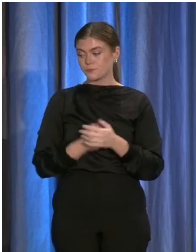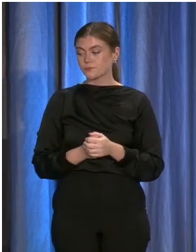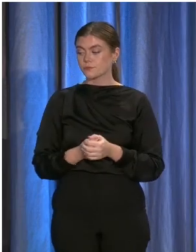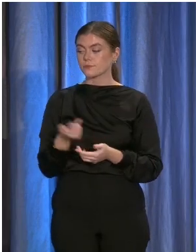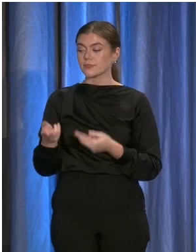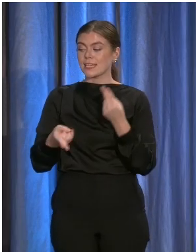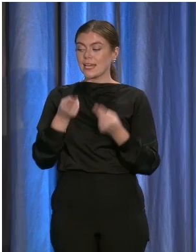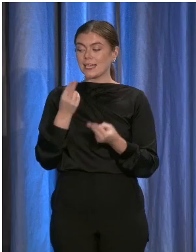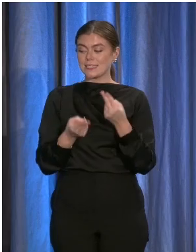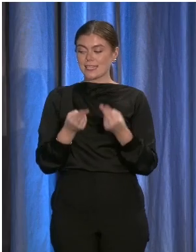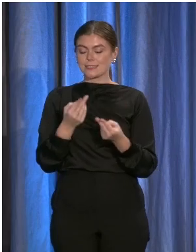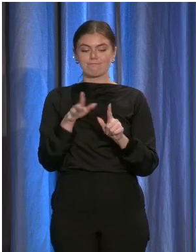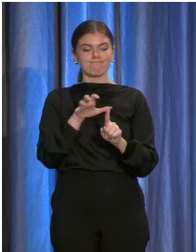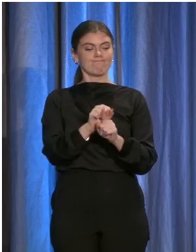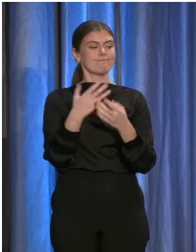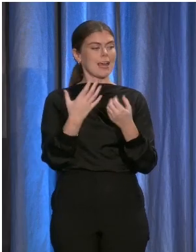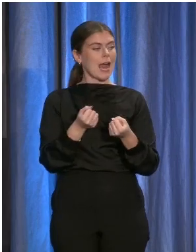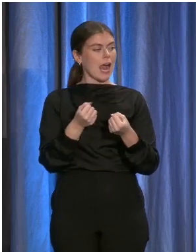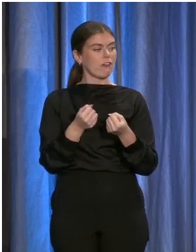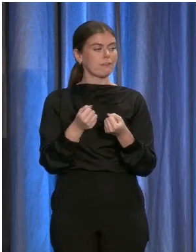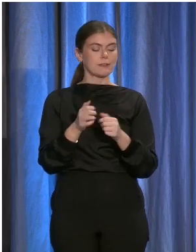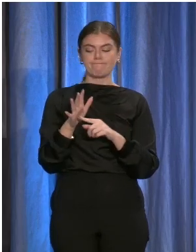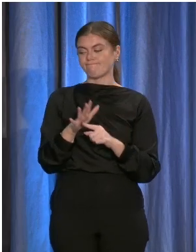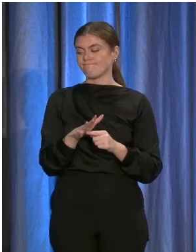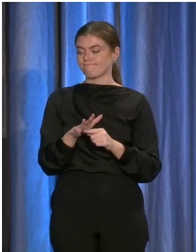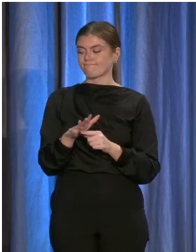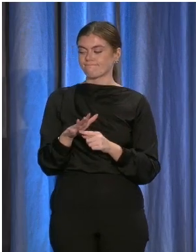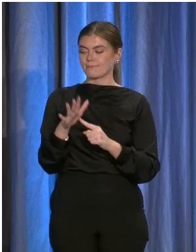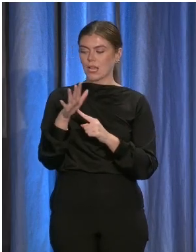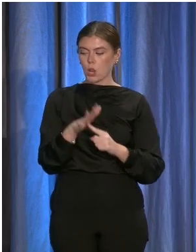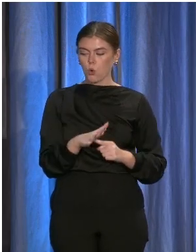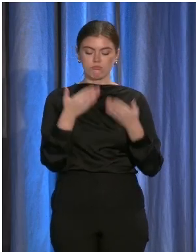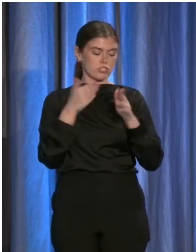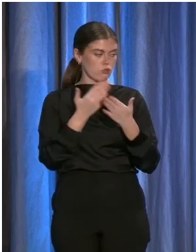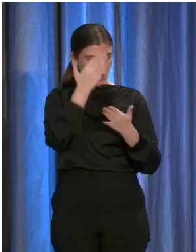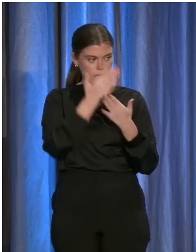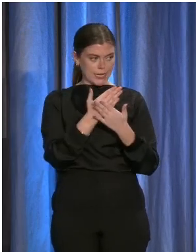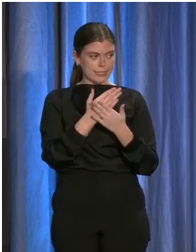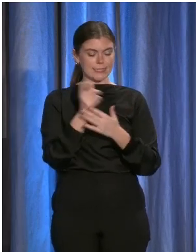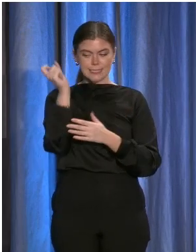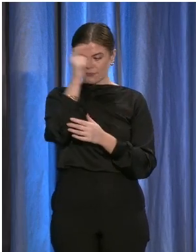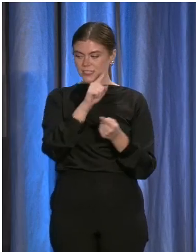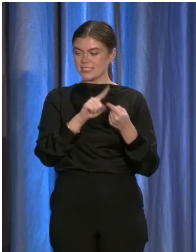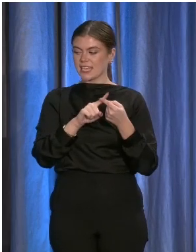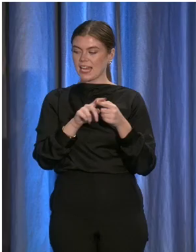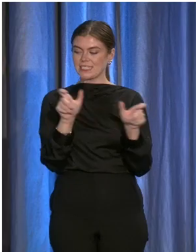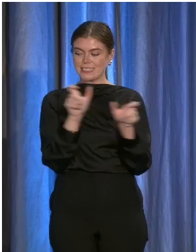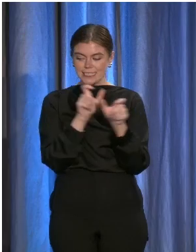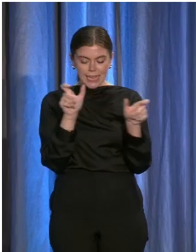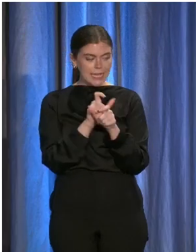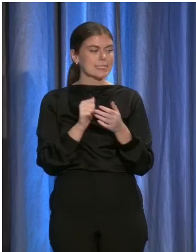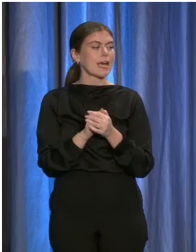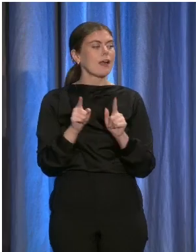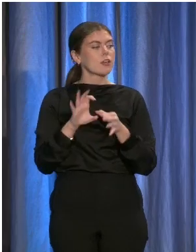were assessed with a mild general learning difficulty and a diagnosis of dyslexia. They're engaging with a level 2